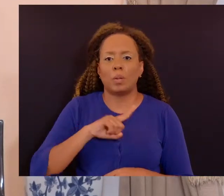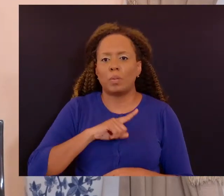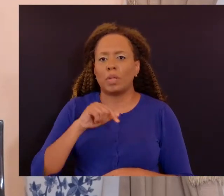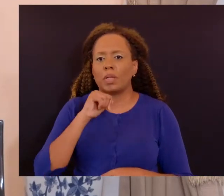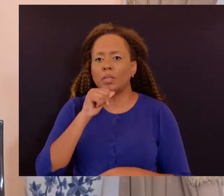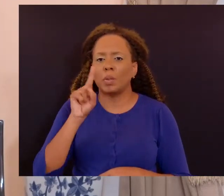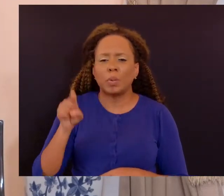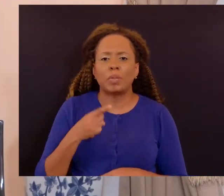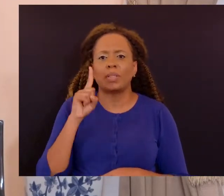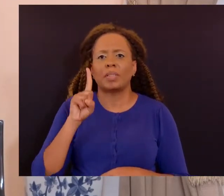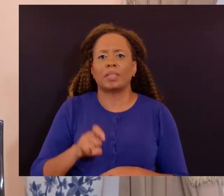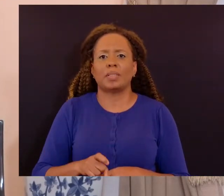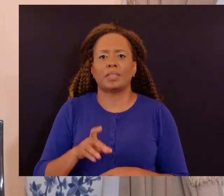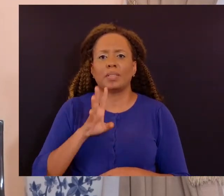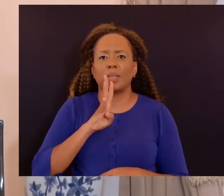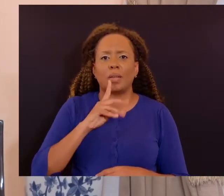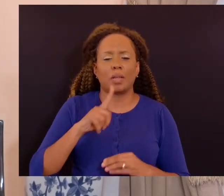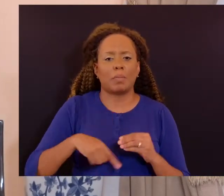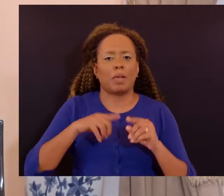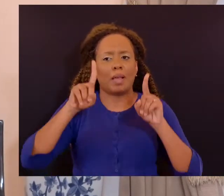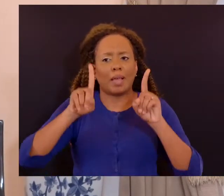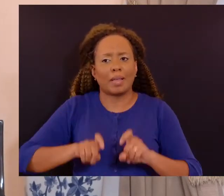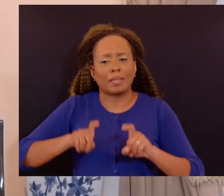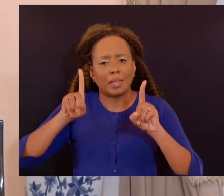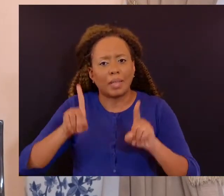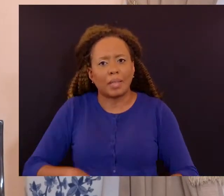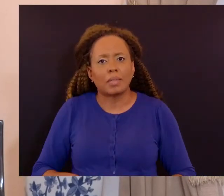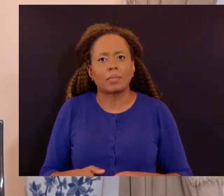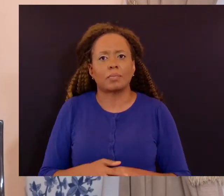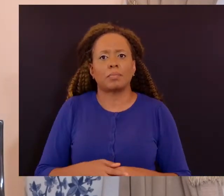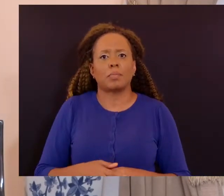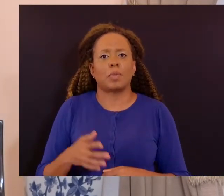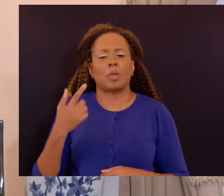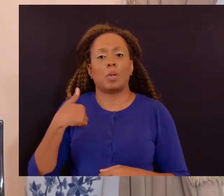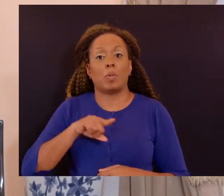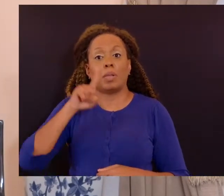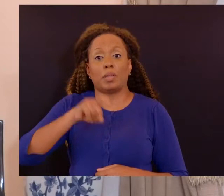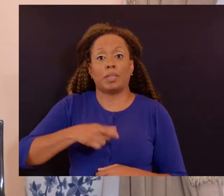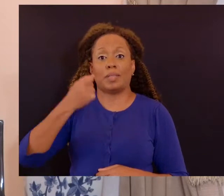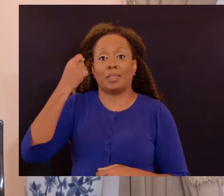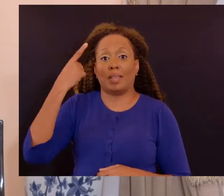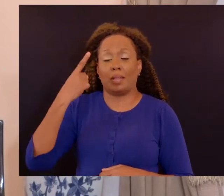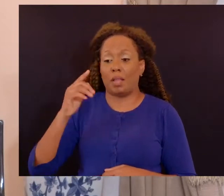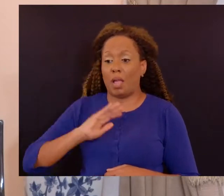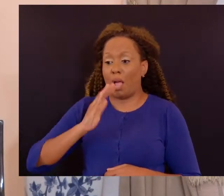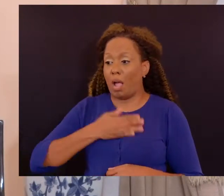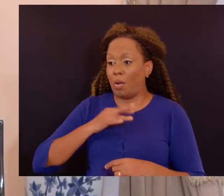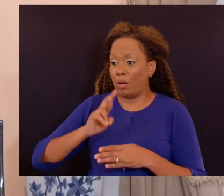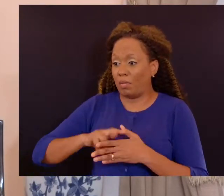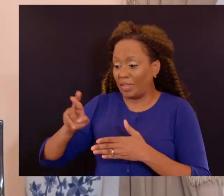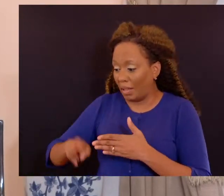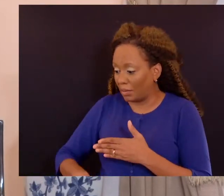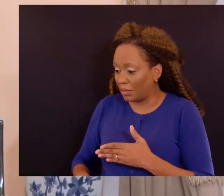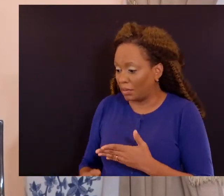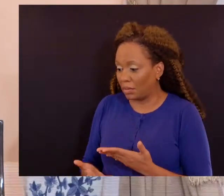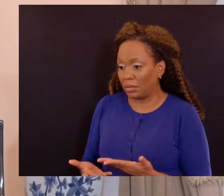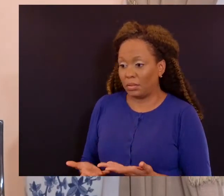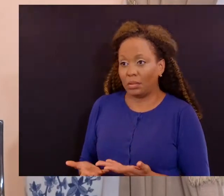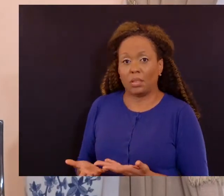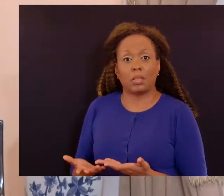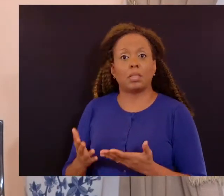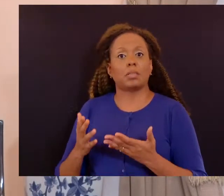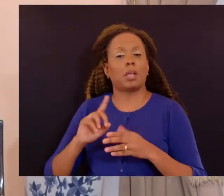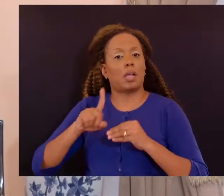past a conversation on an exam. And let us deal with the elephant in the room and realize that these results are speaking to the way in which we